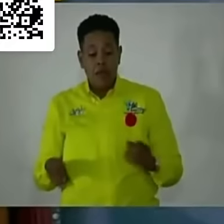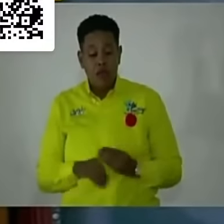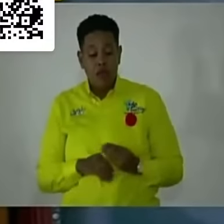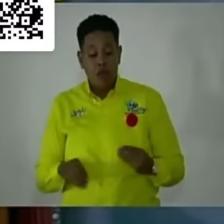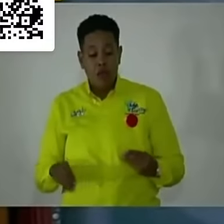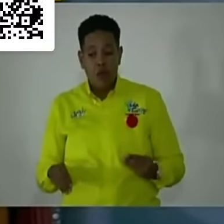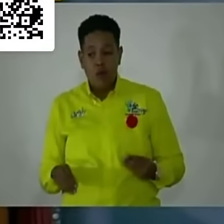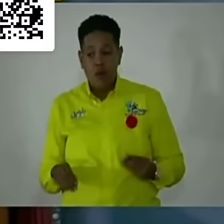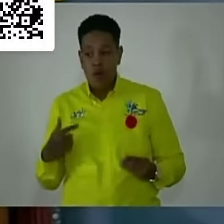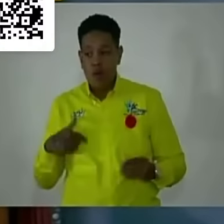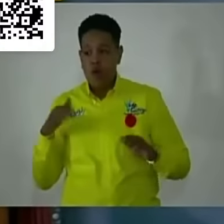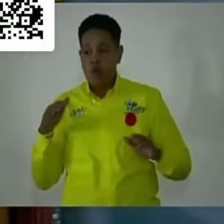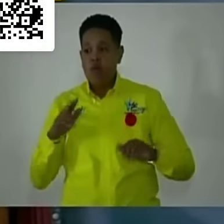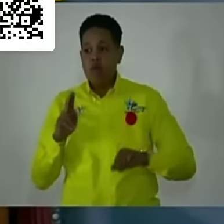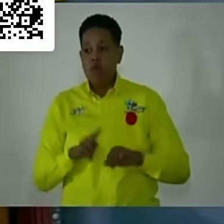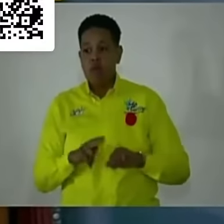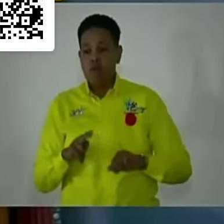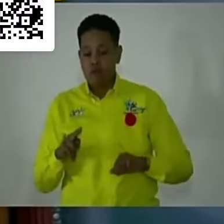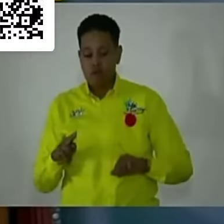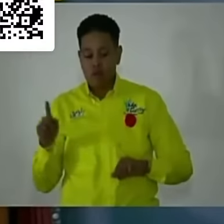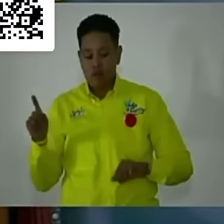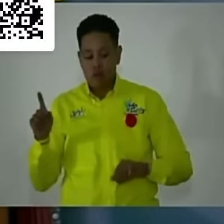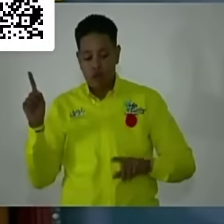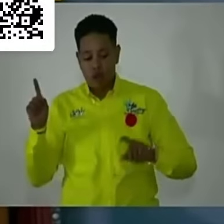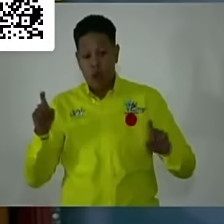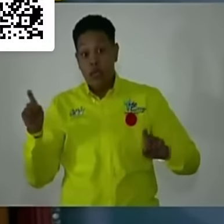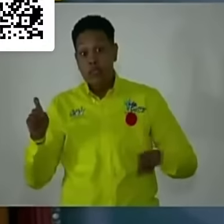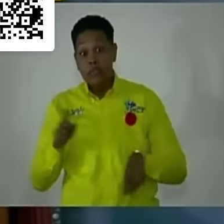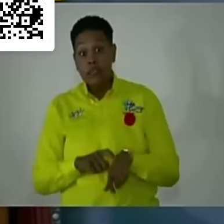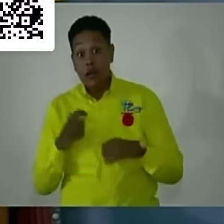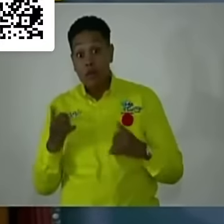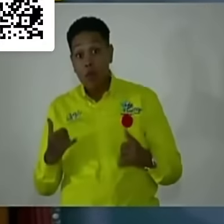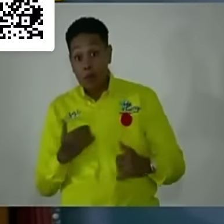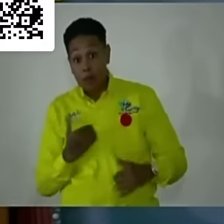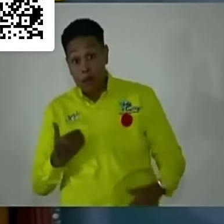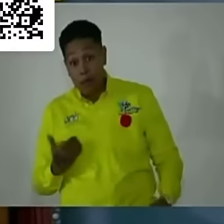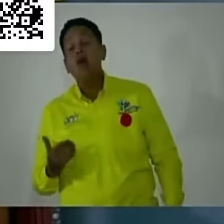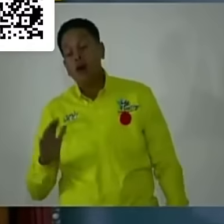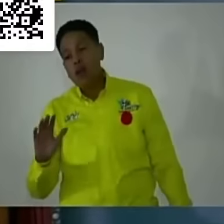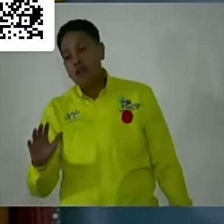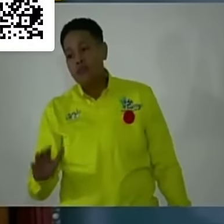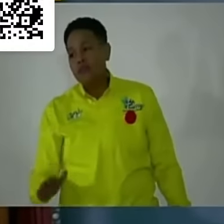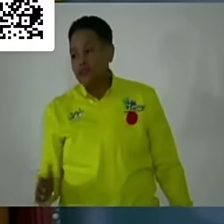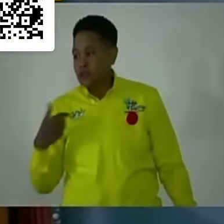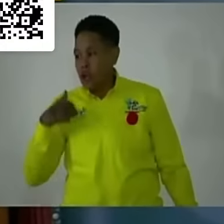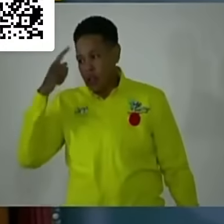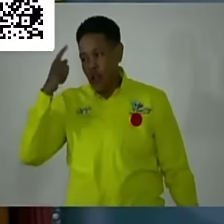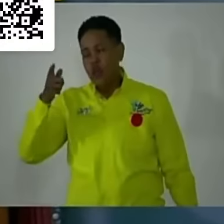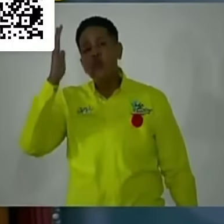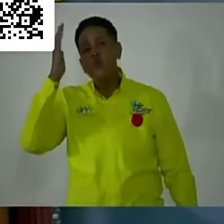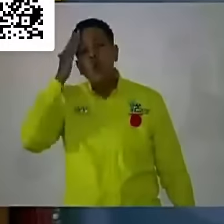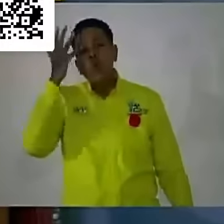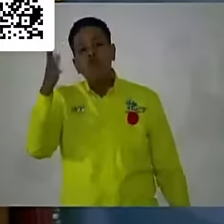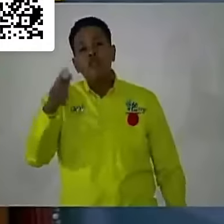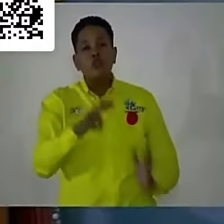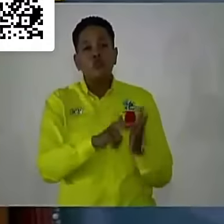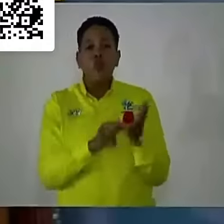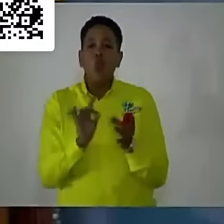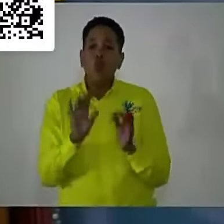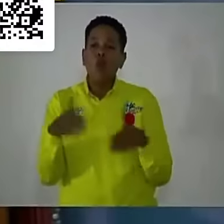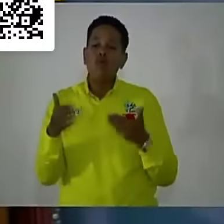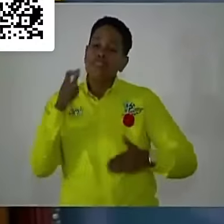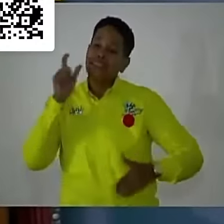when normal. you are you Question. are you at question time, member? Yes. Okay. So I think you know the rules